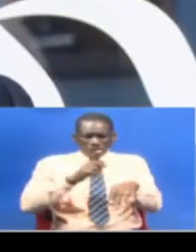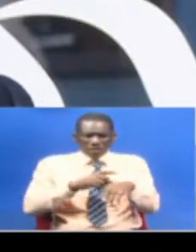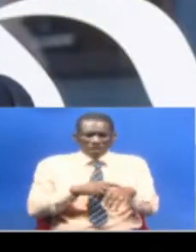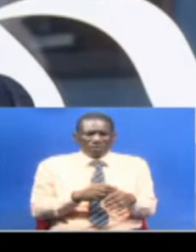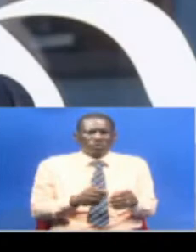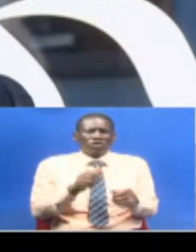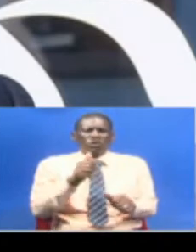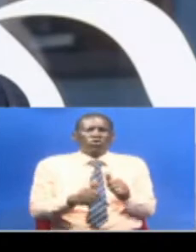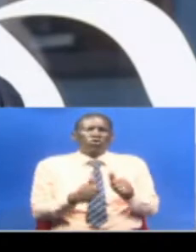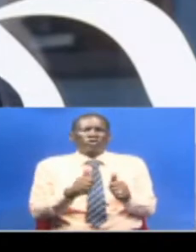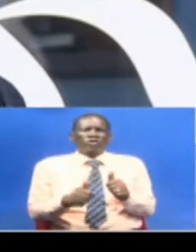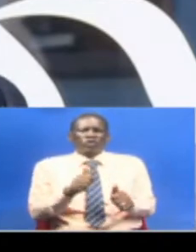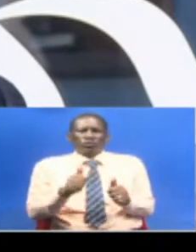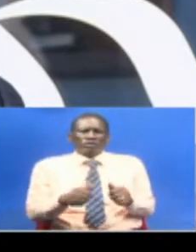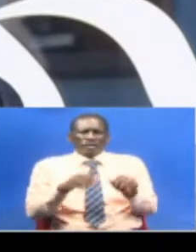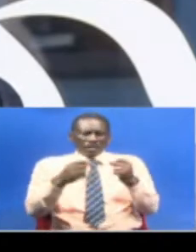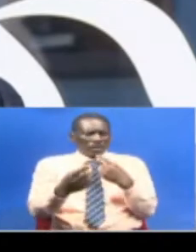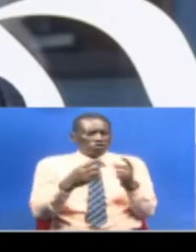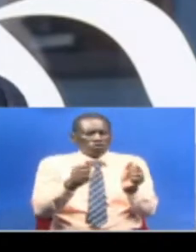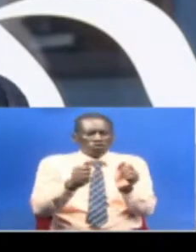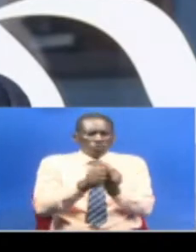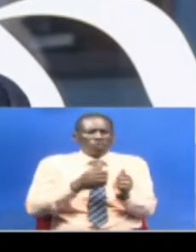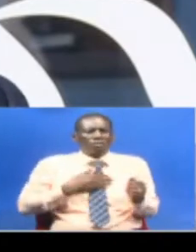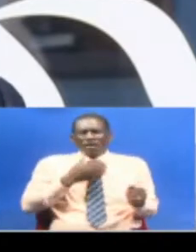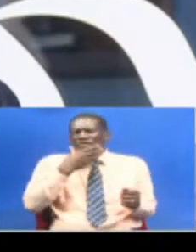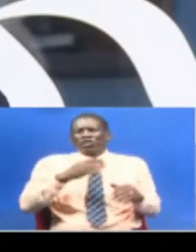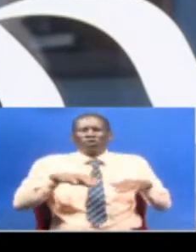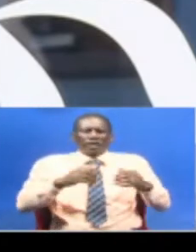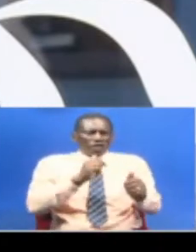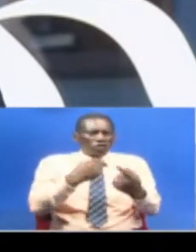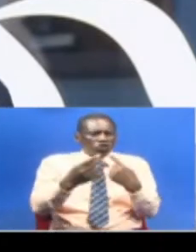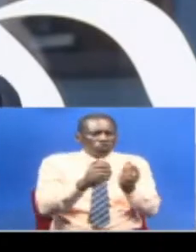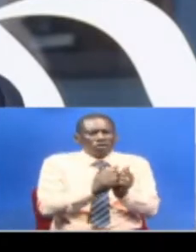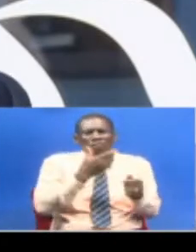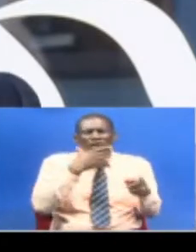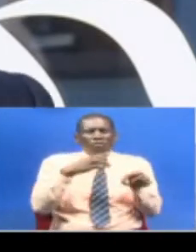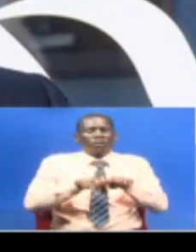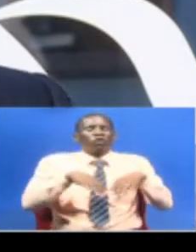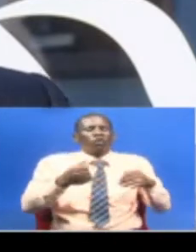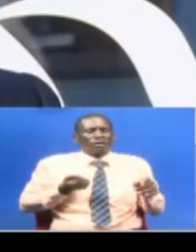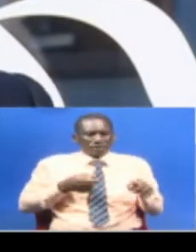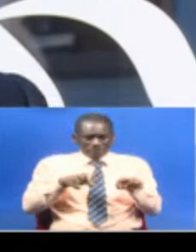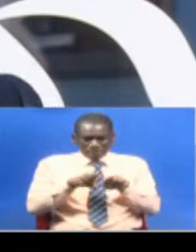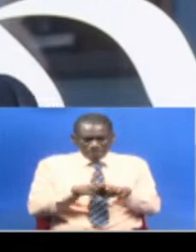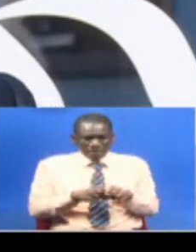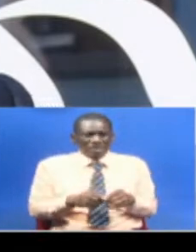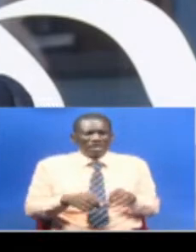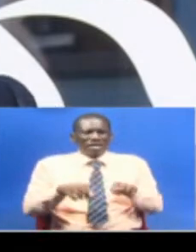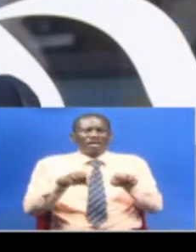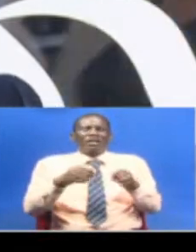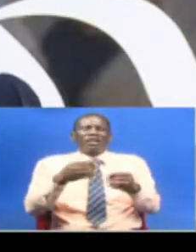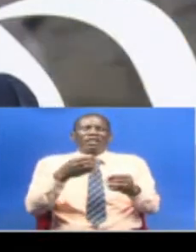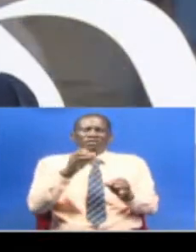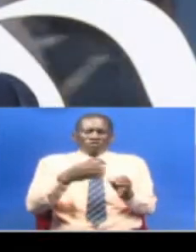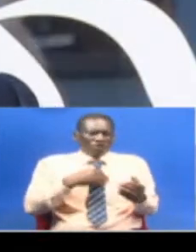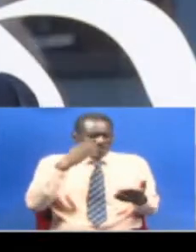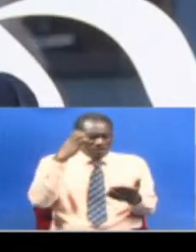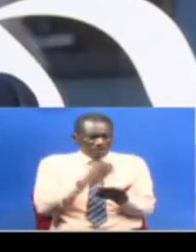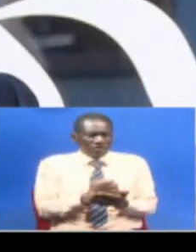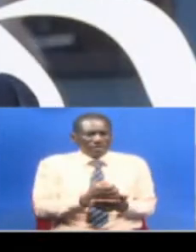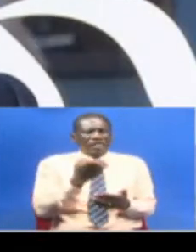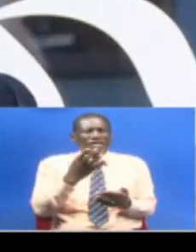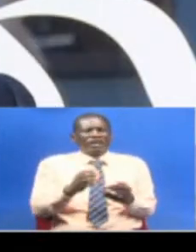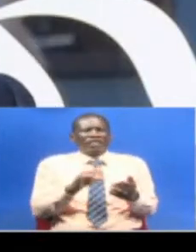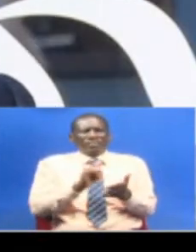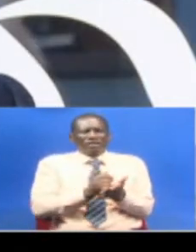that I can talk to my father, or I can talk to my brother, or I can talk to my sister, in as much as there has been evidence probably that they